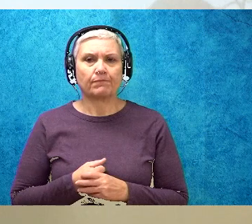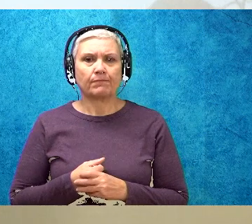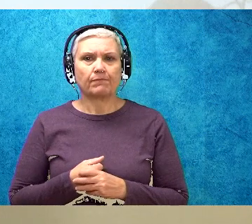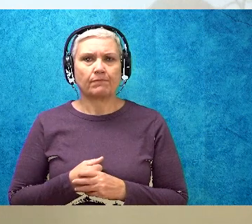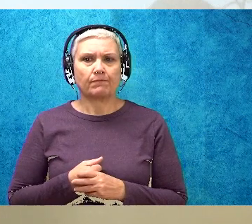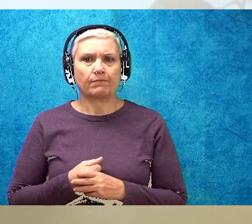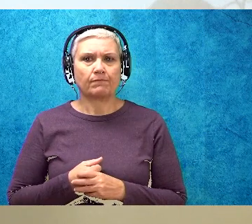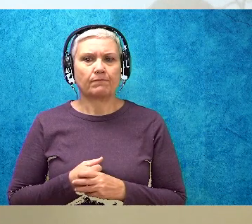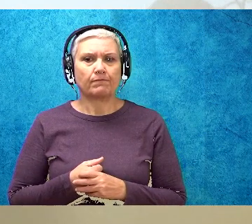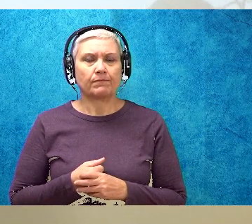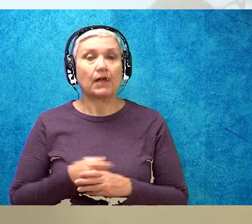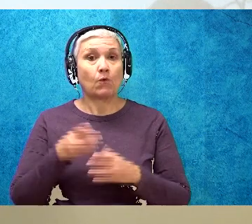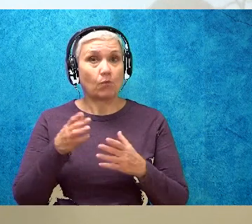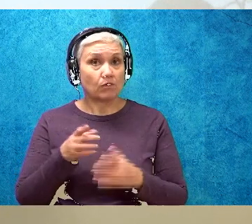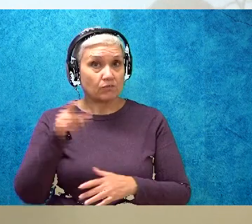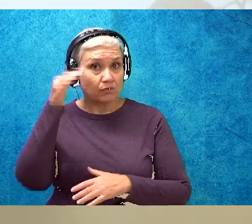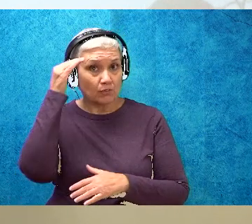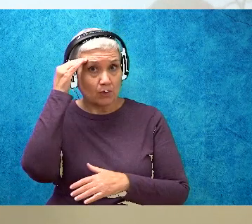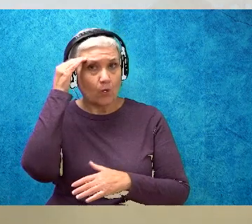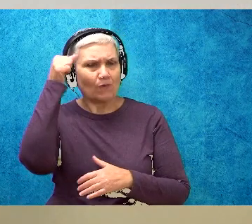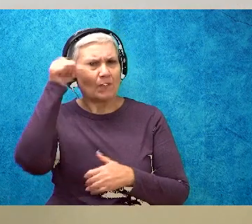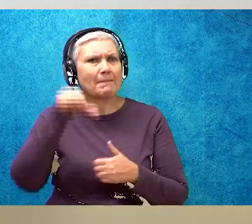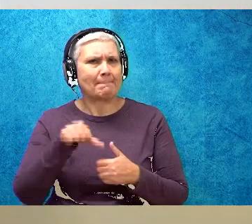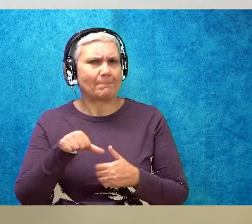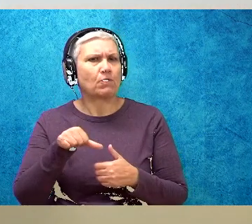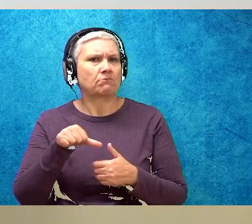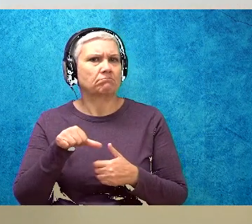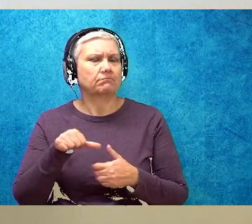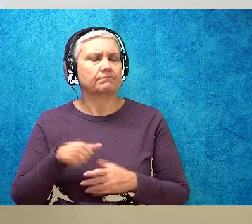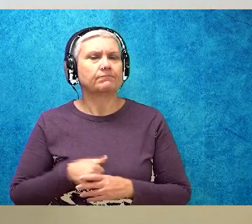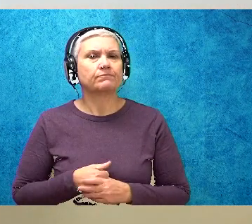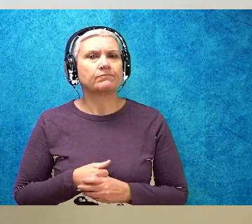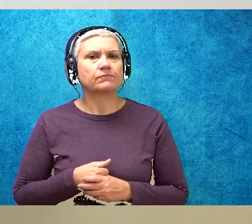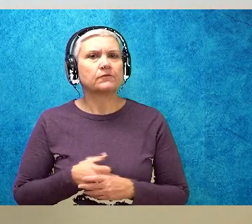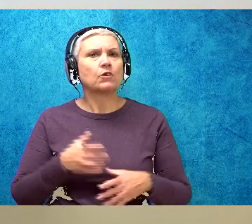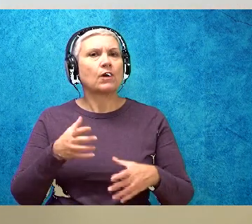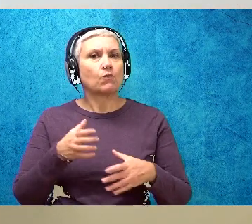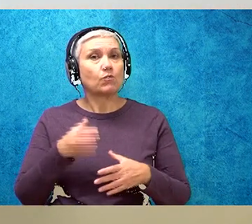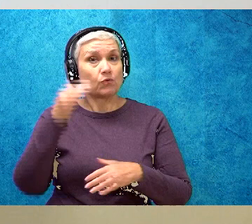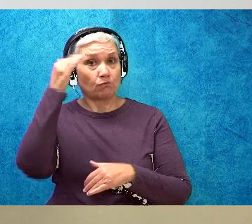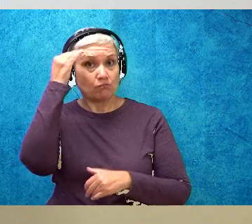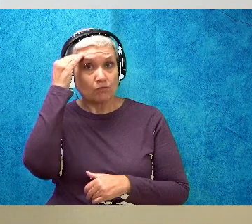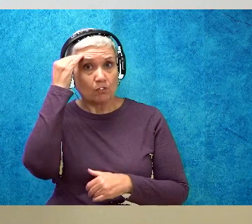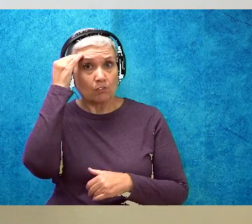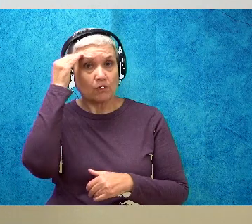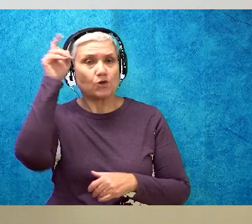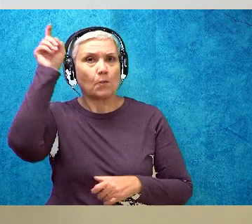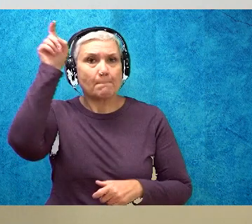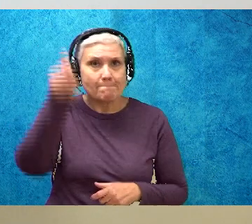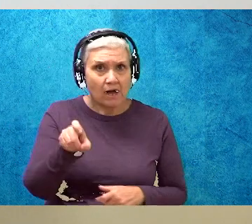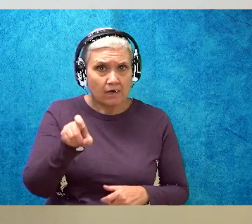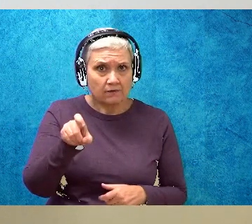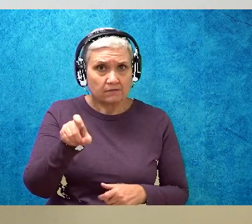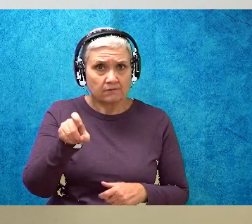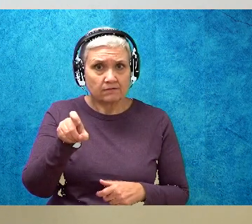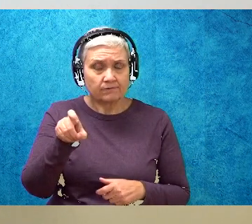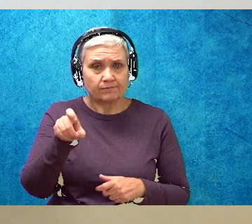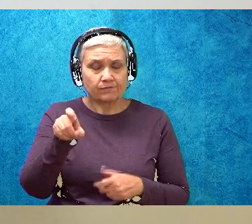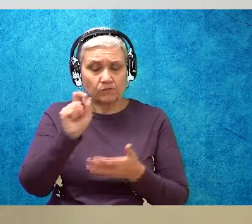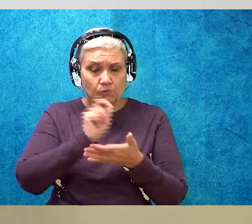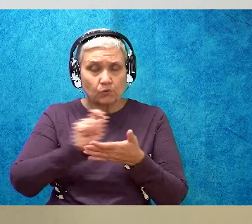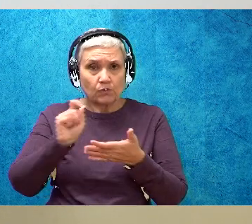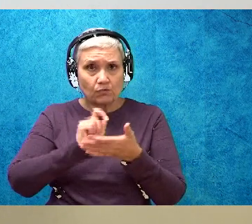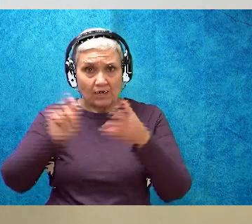to know is this, all right? I want you to know that you must, when writing